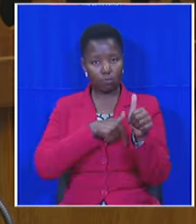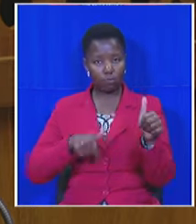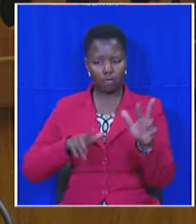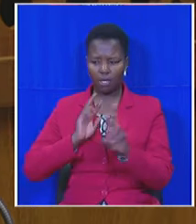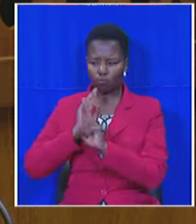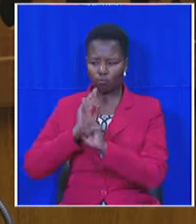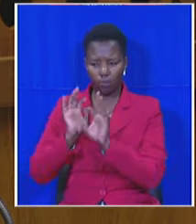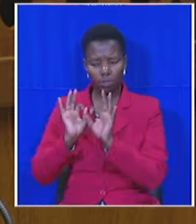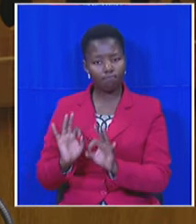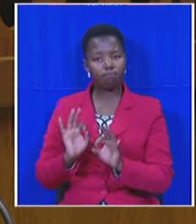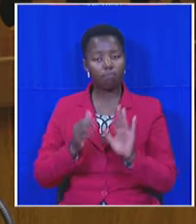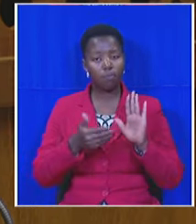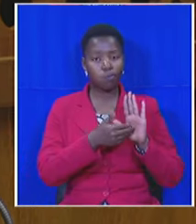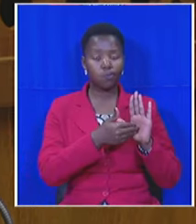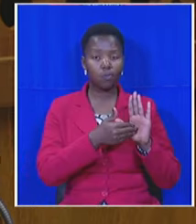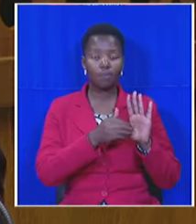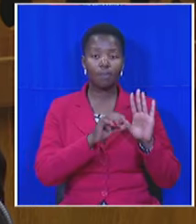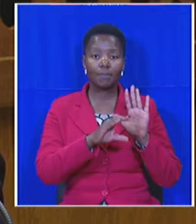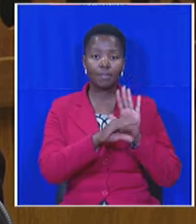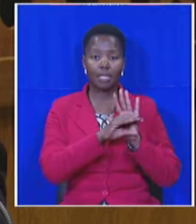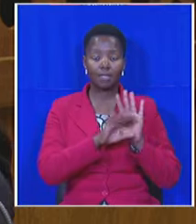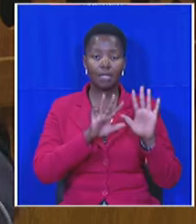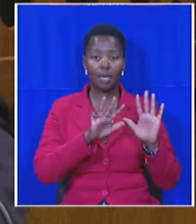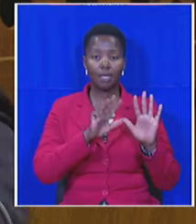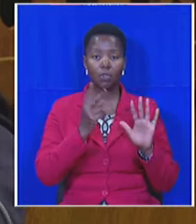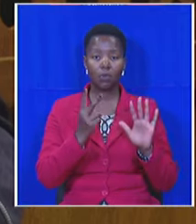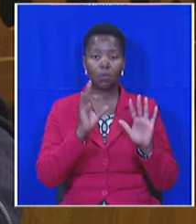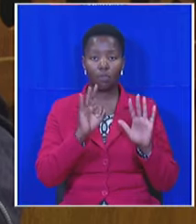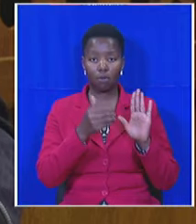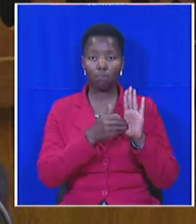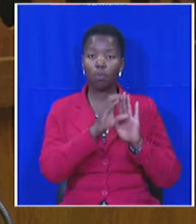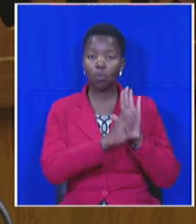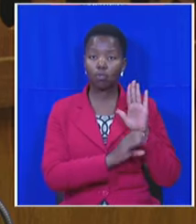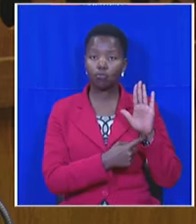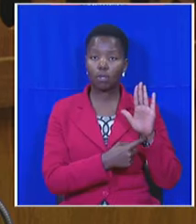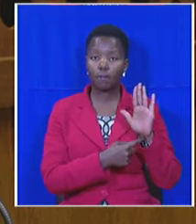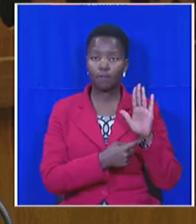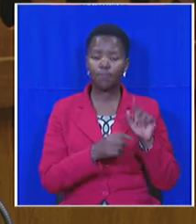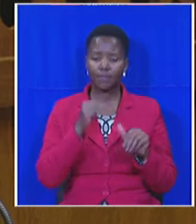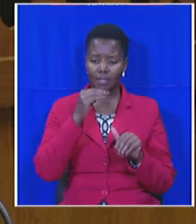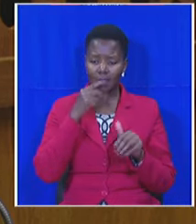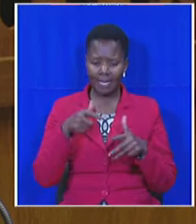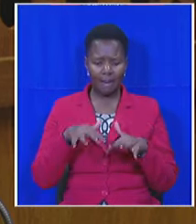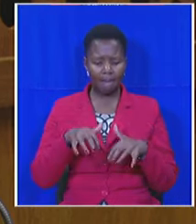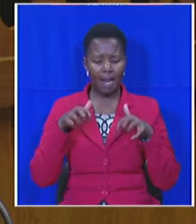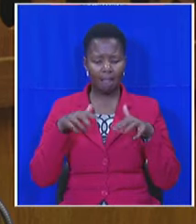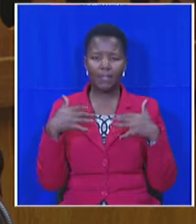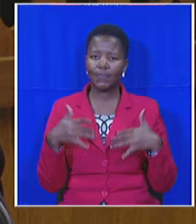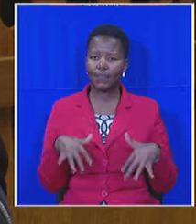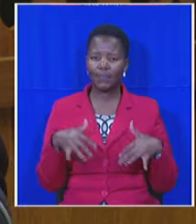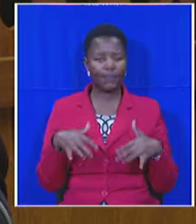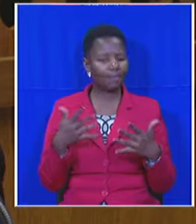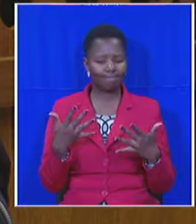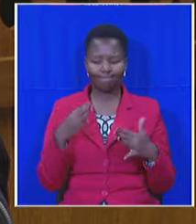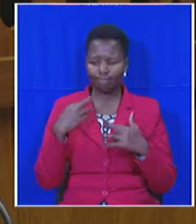section 92(3) of the Constitution. It is highly irresponsible of this parliament that the president